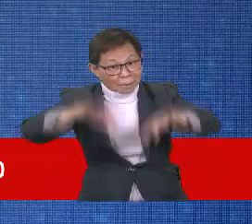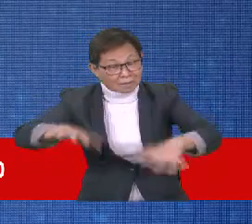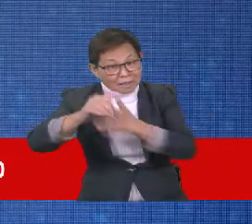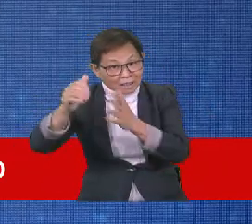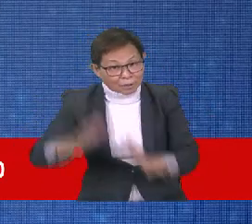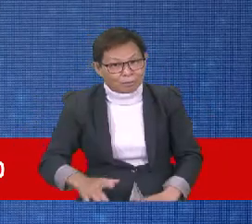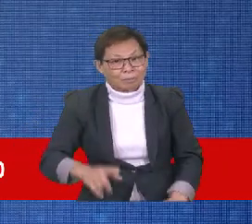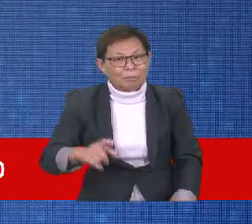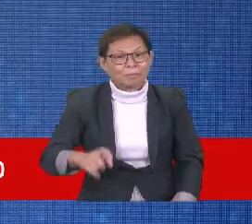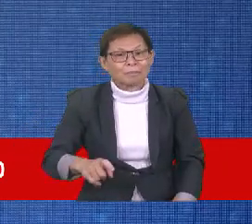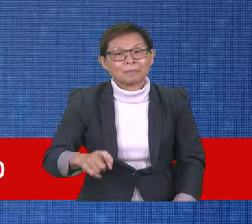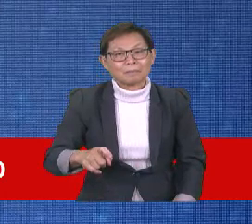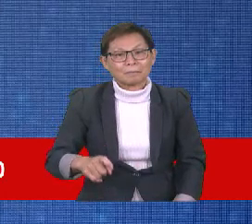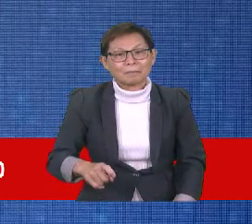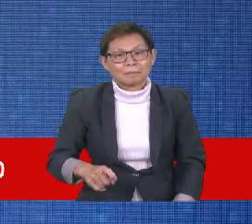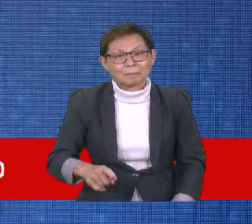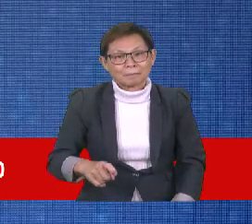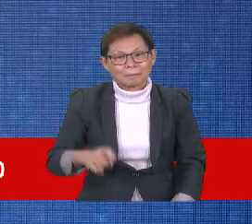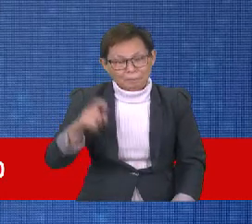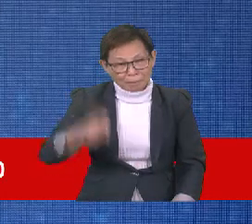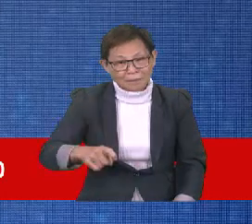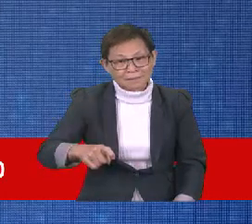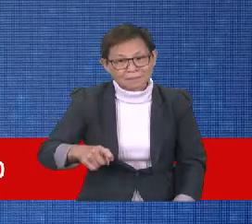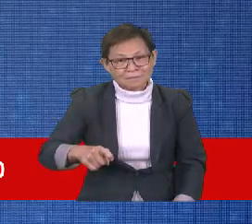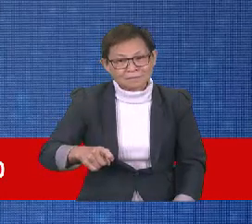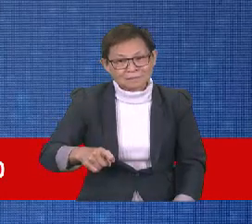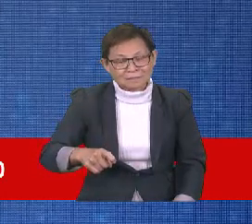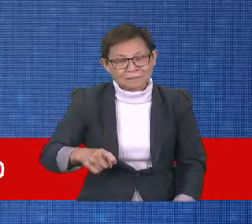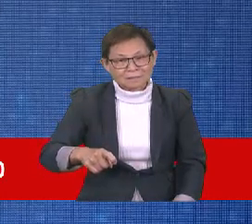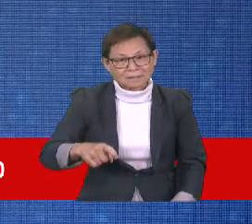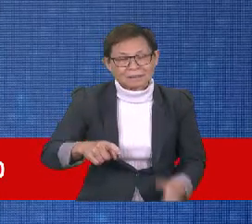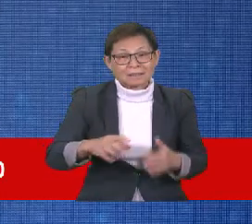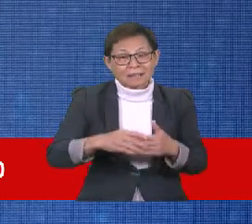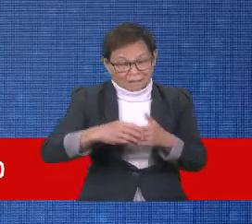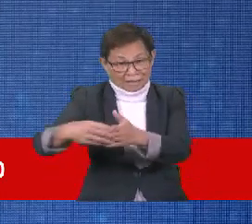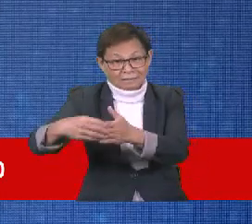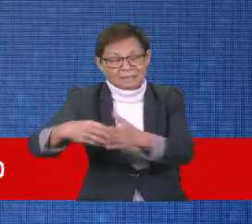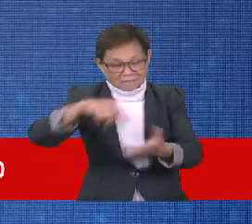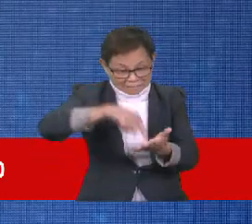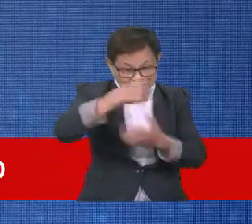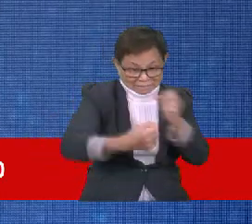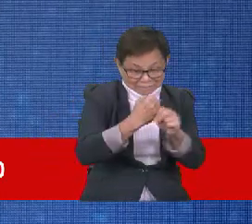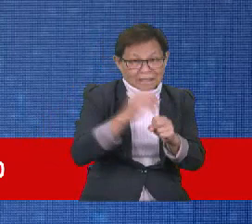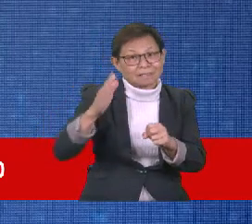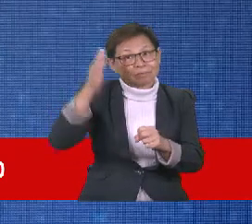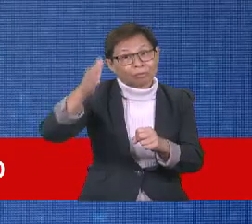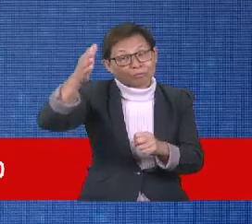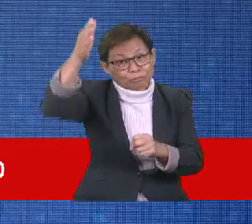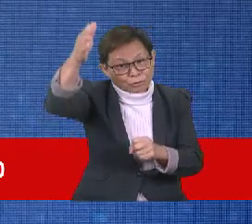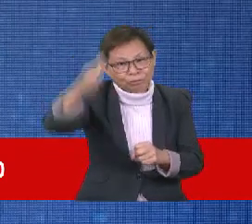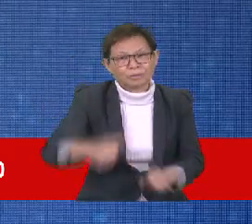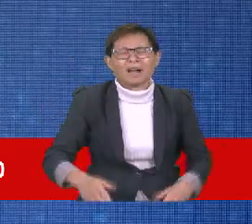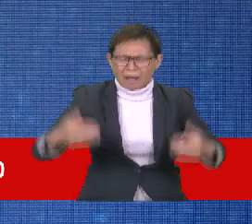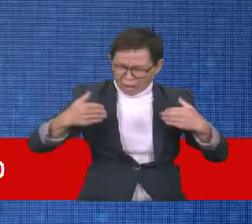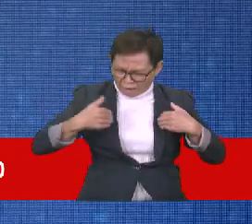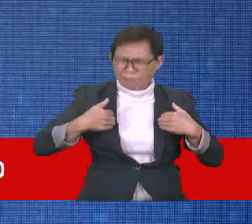must reflect upon in this year and the years ahead. I've said there were